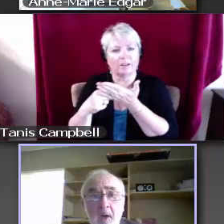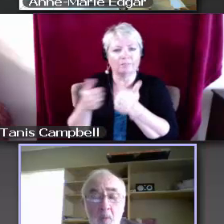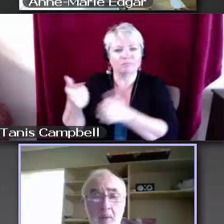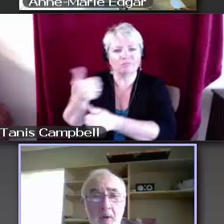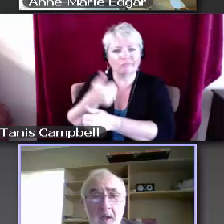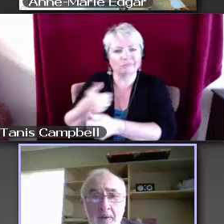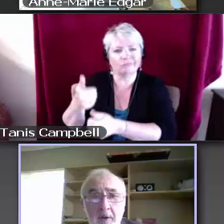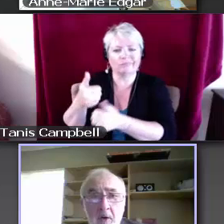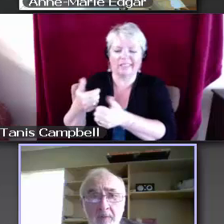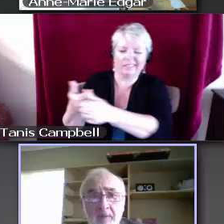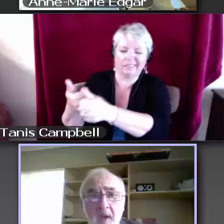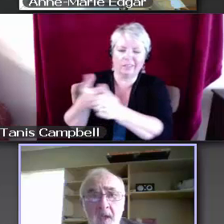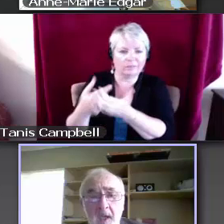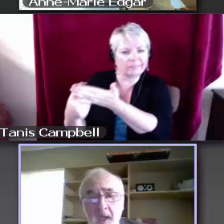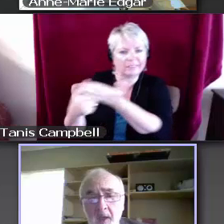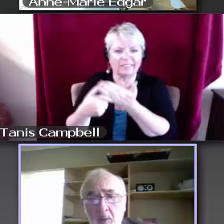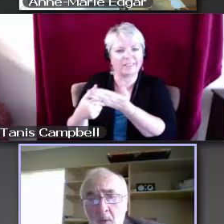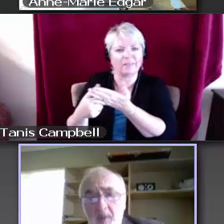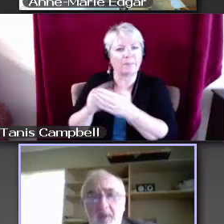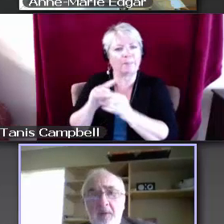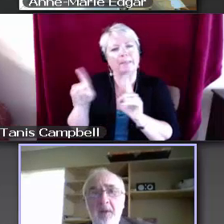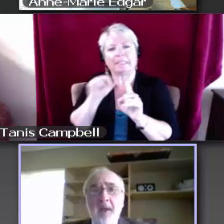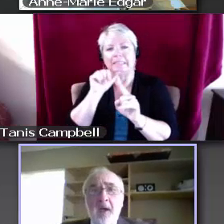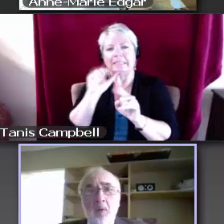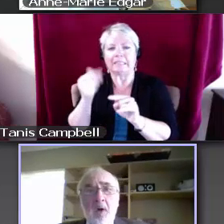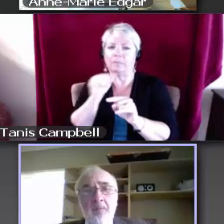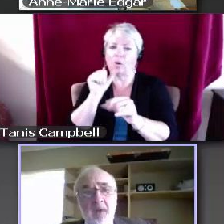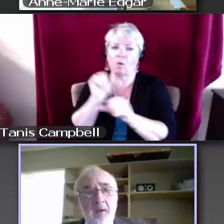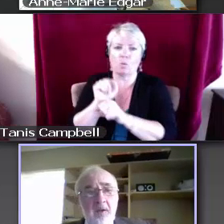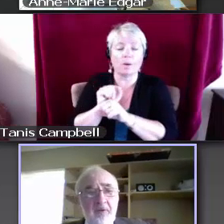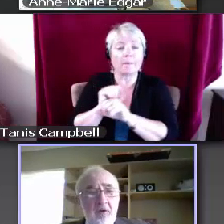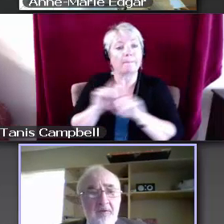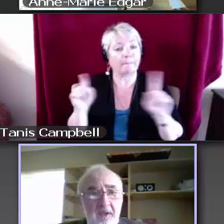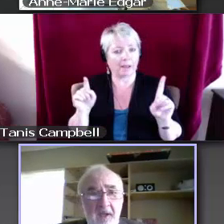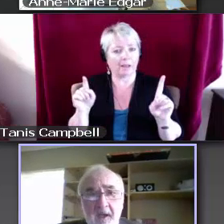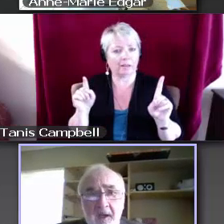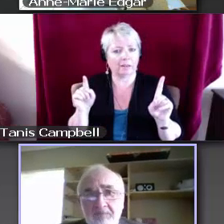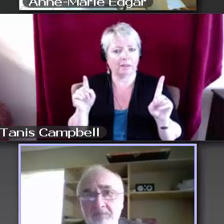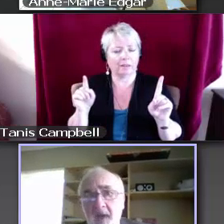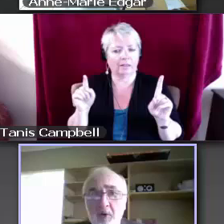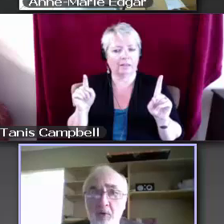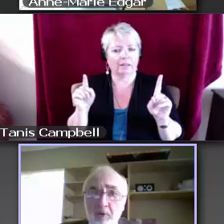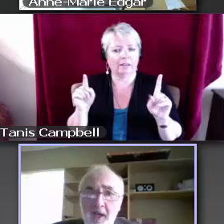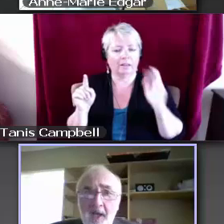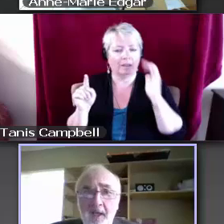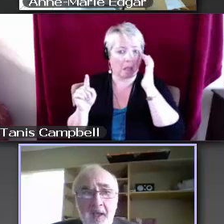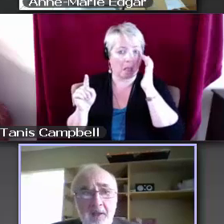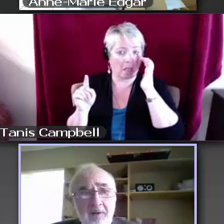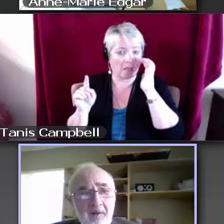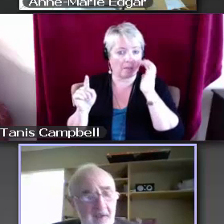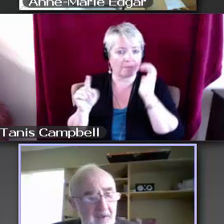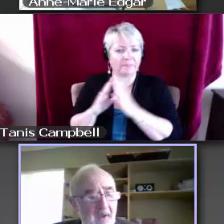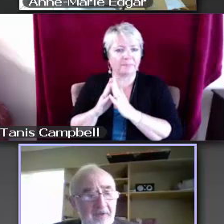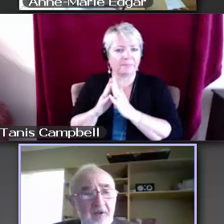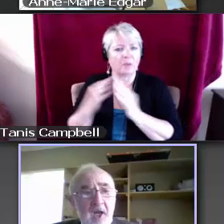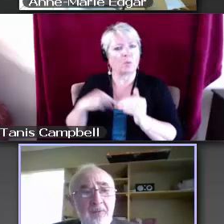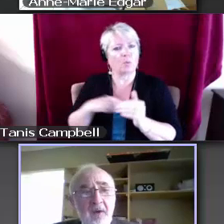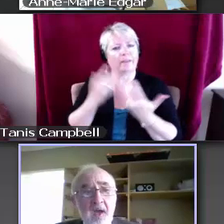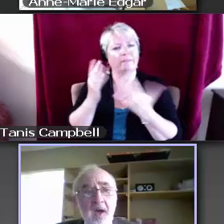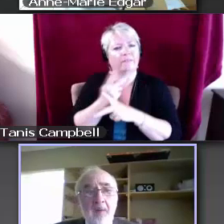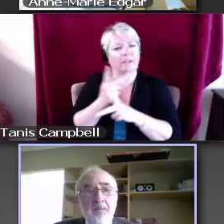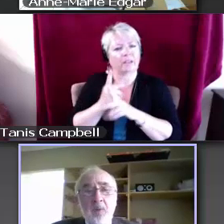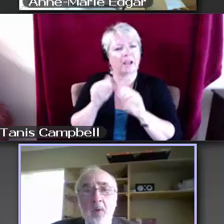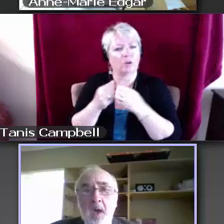that we were ahead of the curve. And what do I mean by that? Well, as you can see, I'm an older guy, and in a past